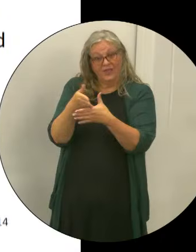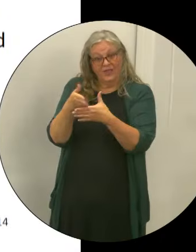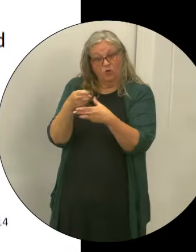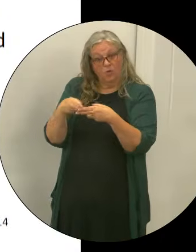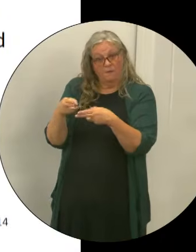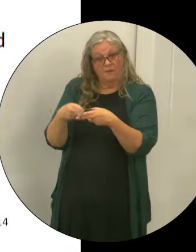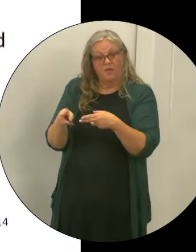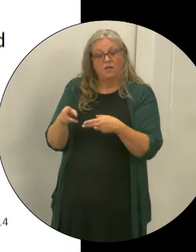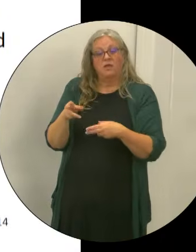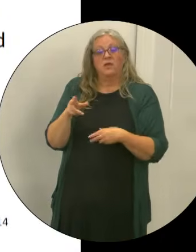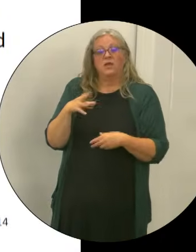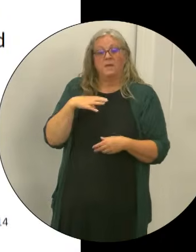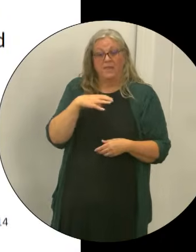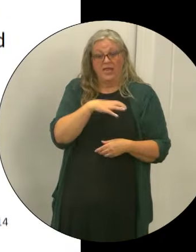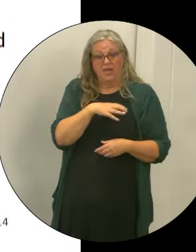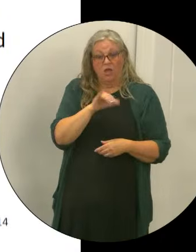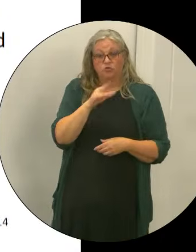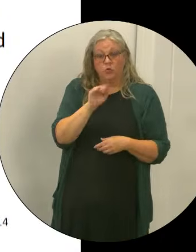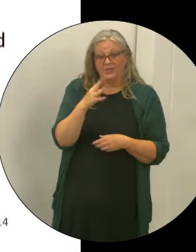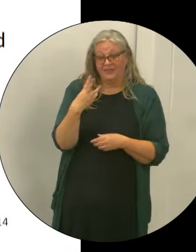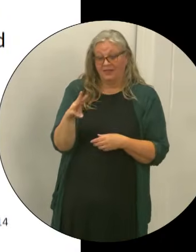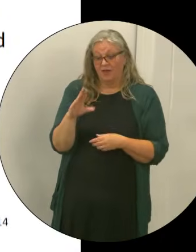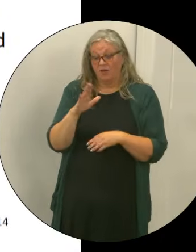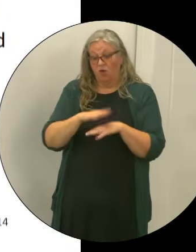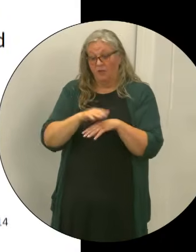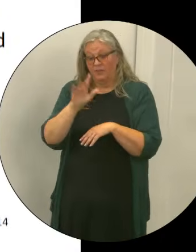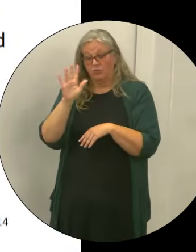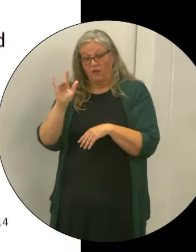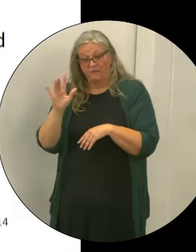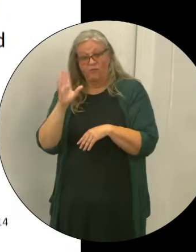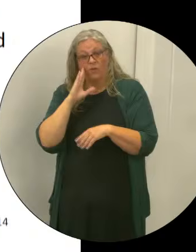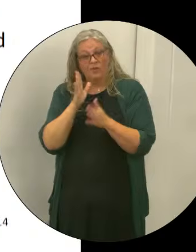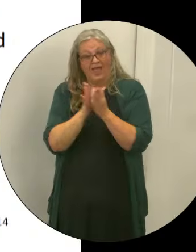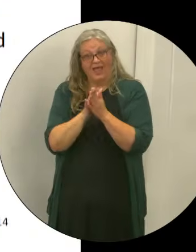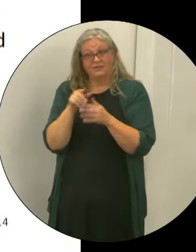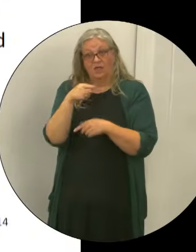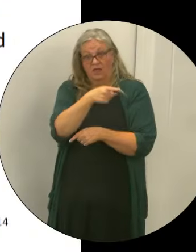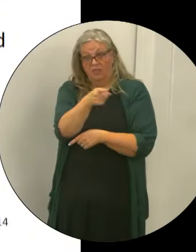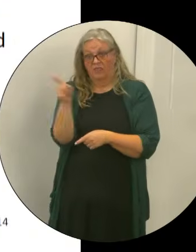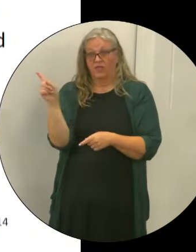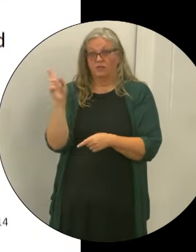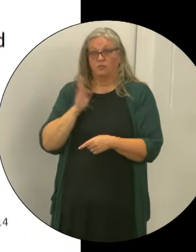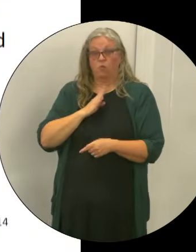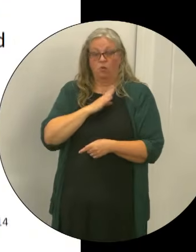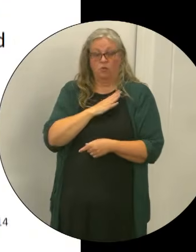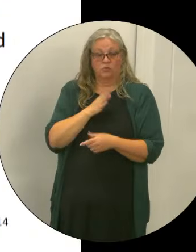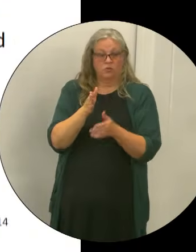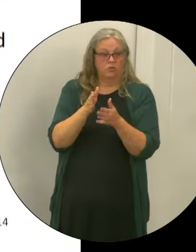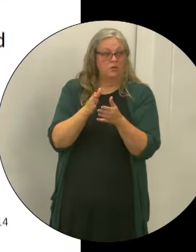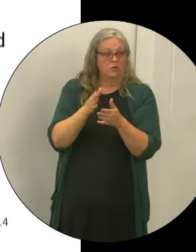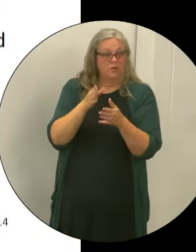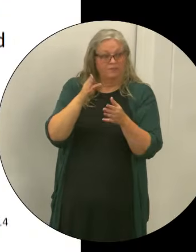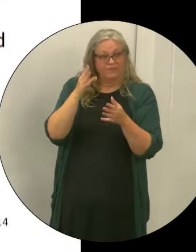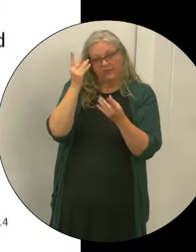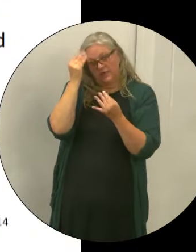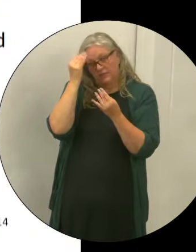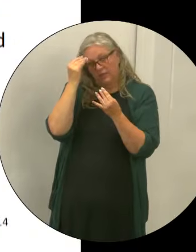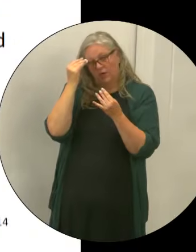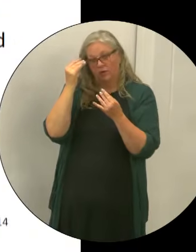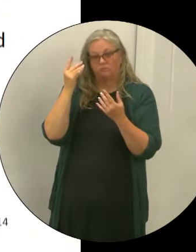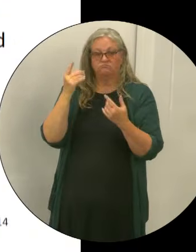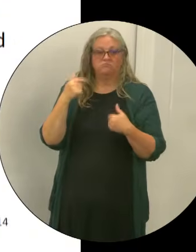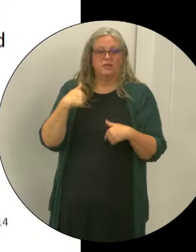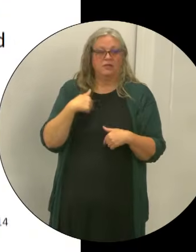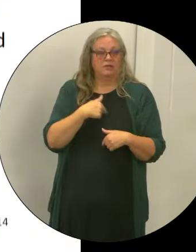June 16th. And then on June 25th, we will ask this board to also consider a resolution supporting the broader INVEST